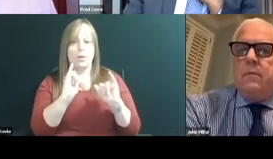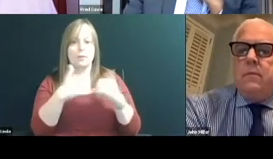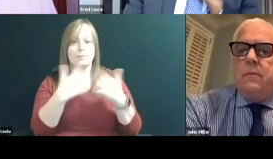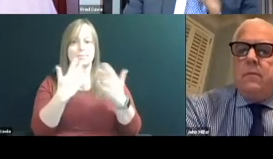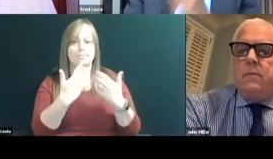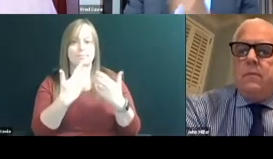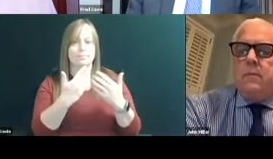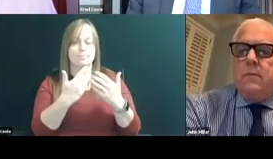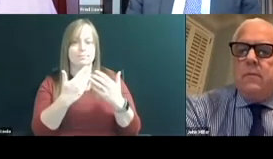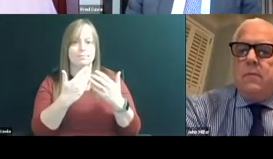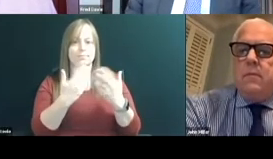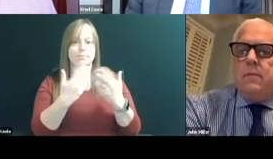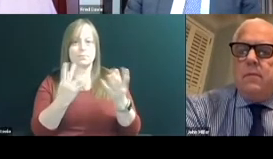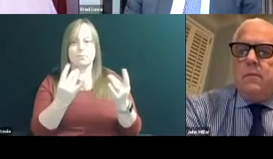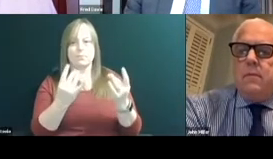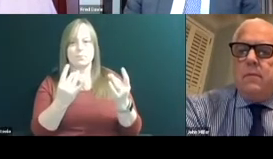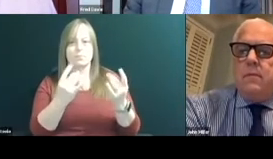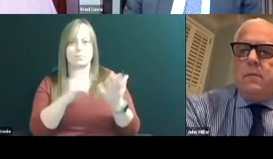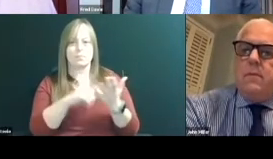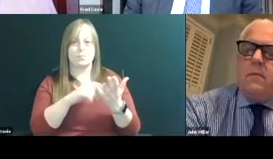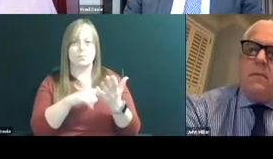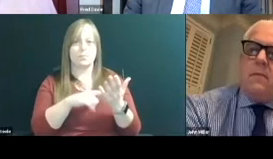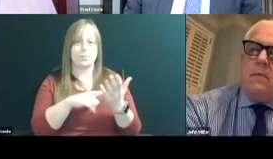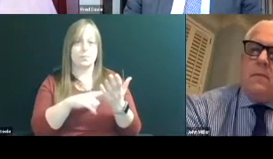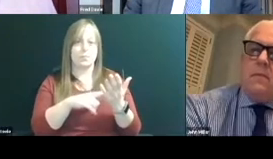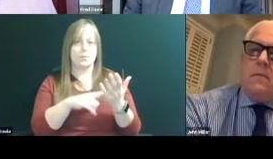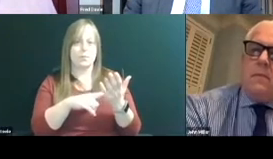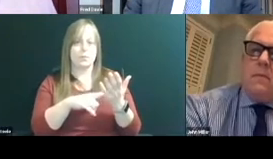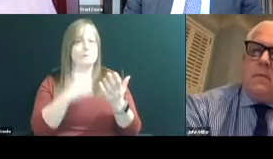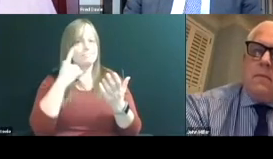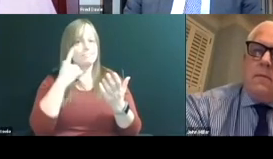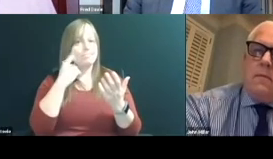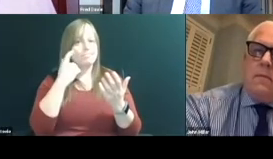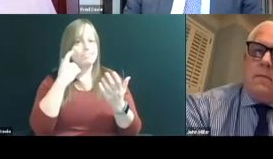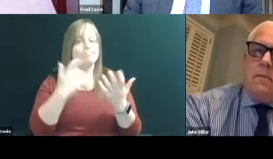that it won't still look so subjective, you know, and just with a lot of nepotism and,